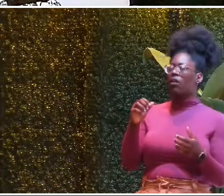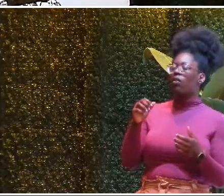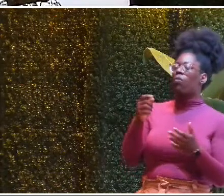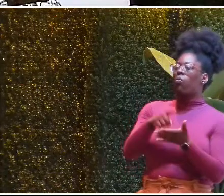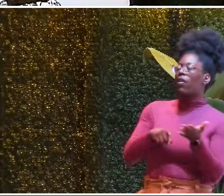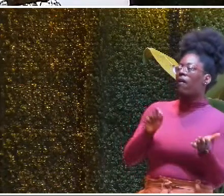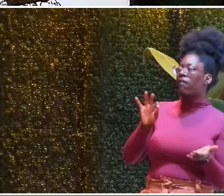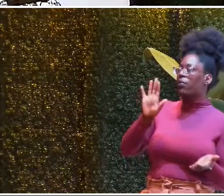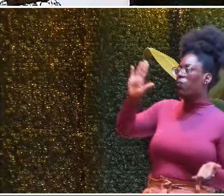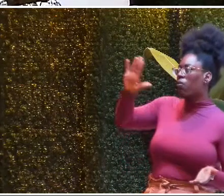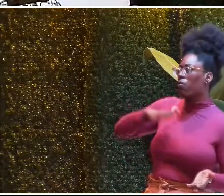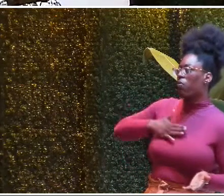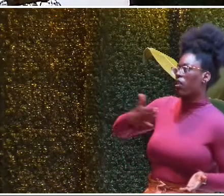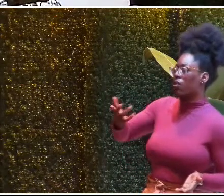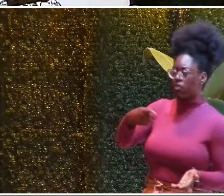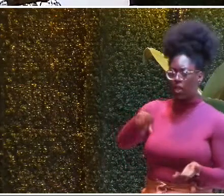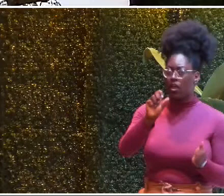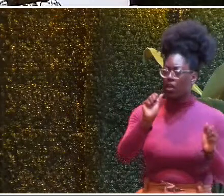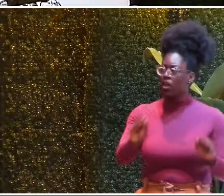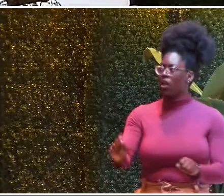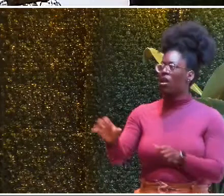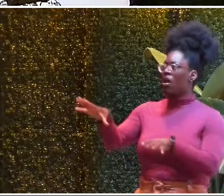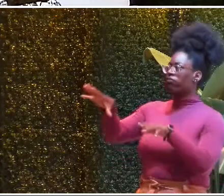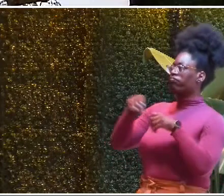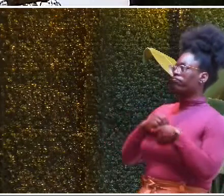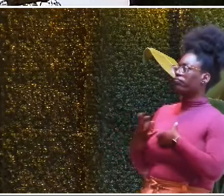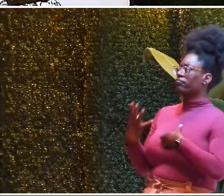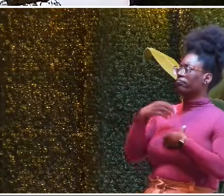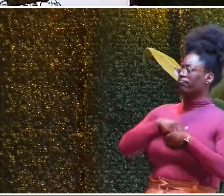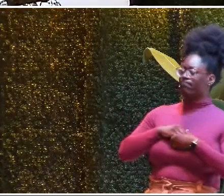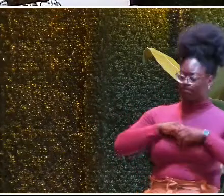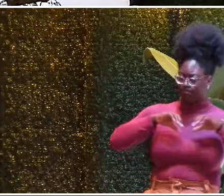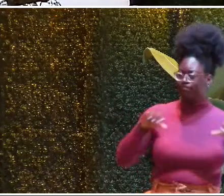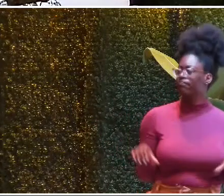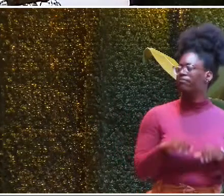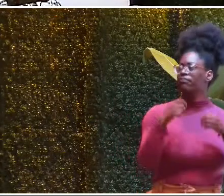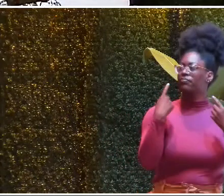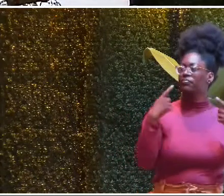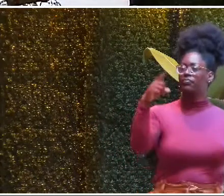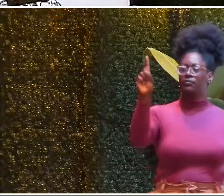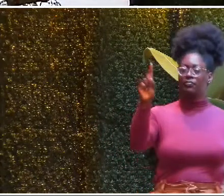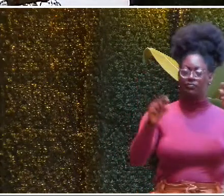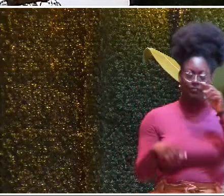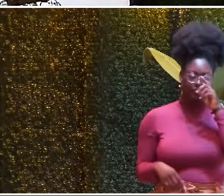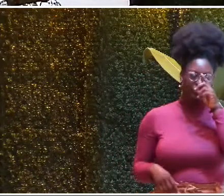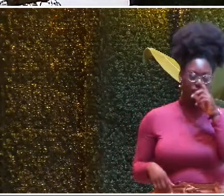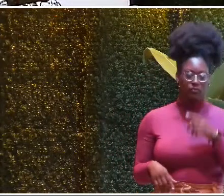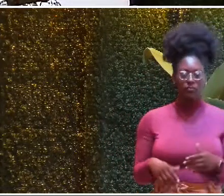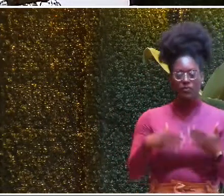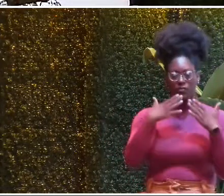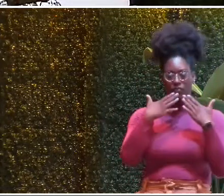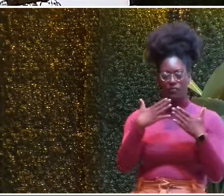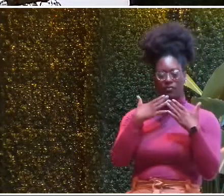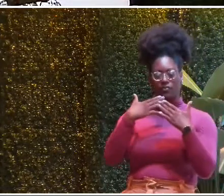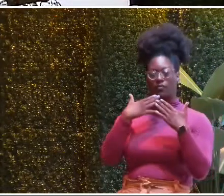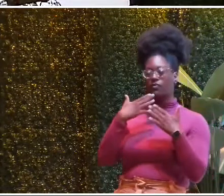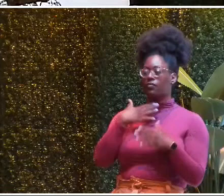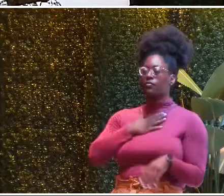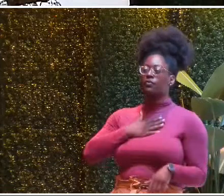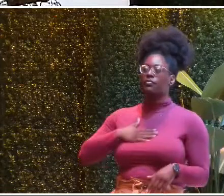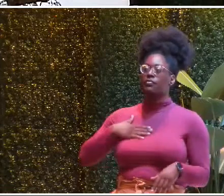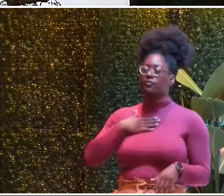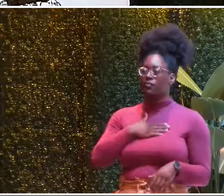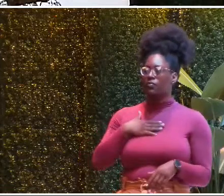them, whisper in their ear, show them miracles that they just will be in awe about. Bring down and rain